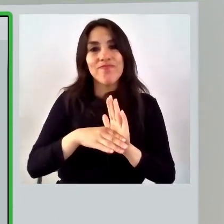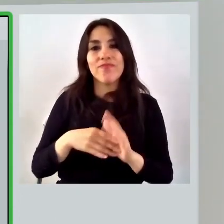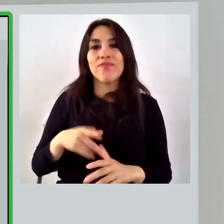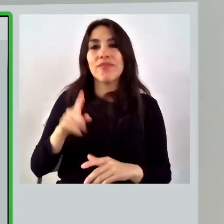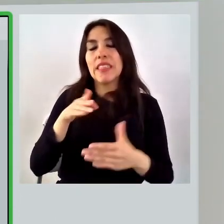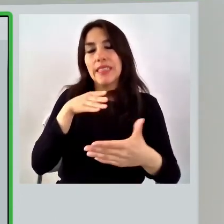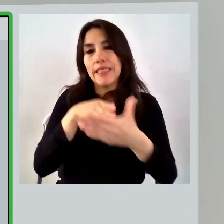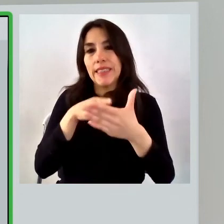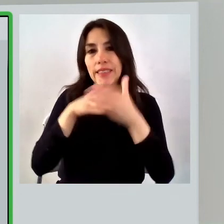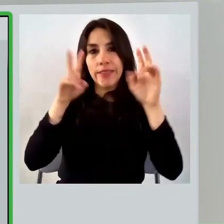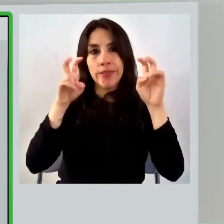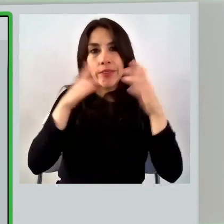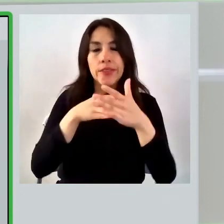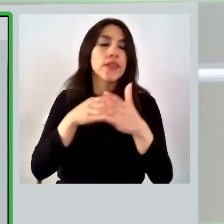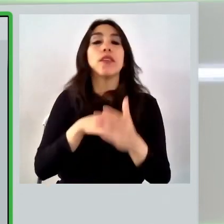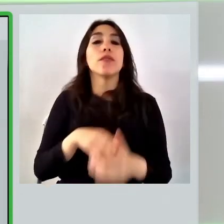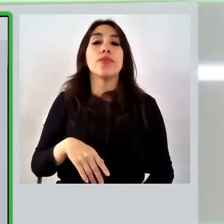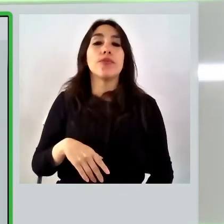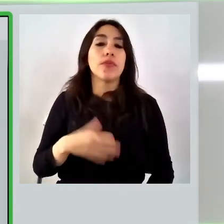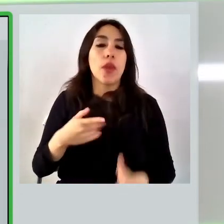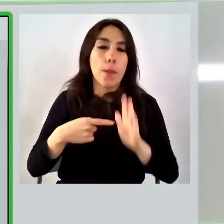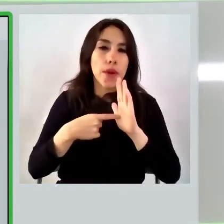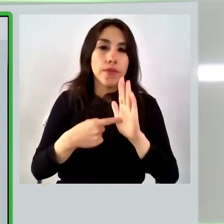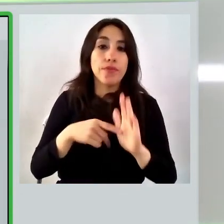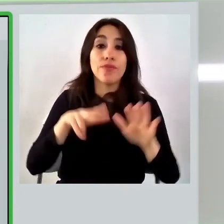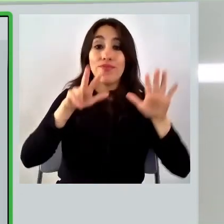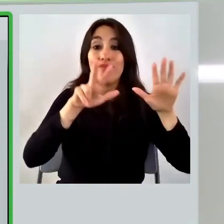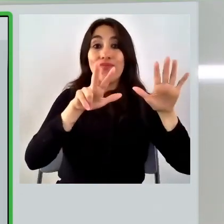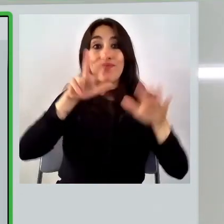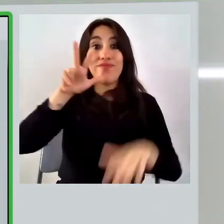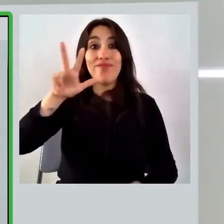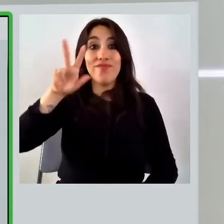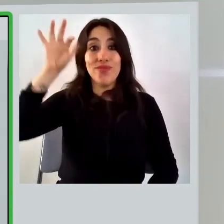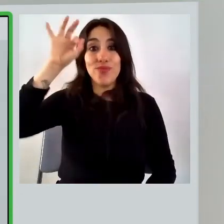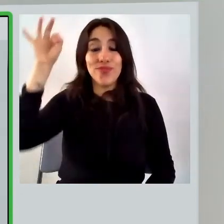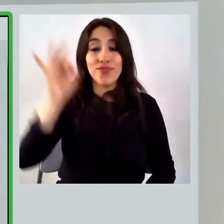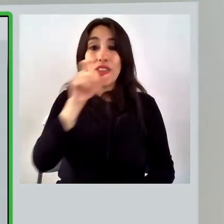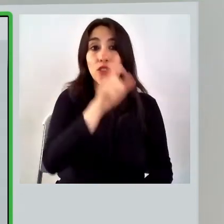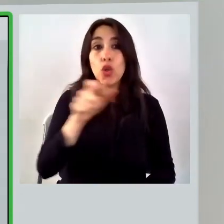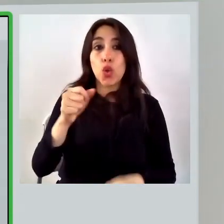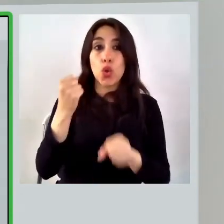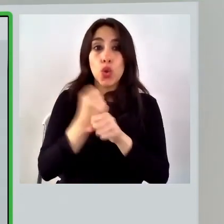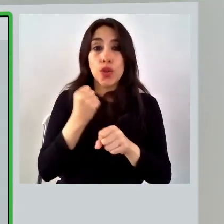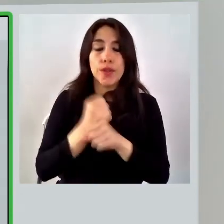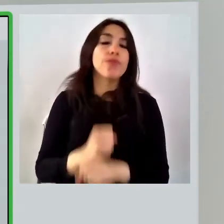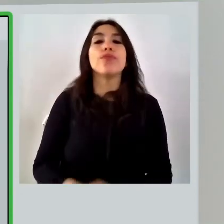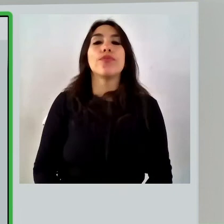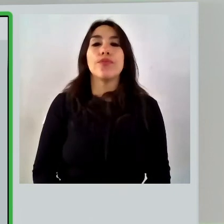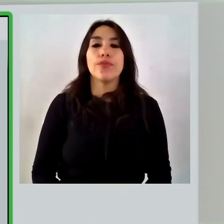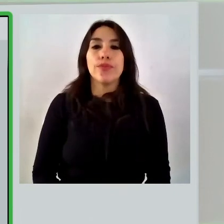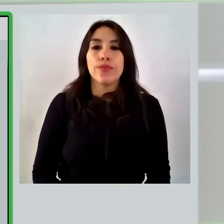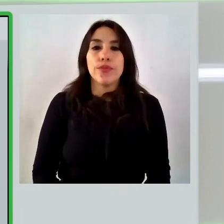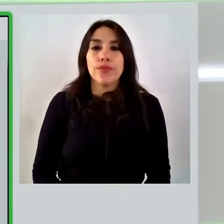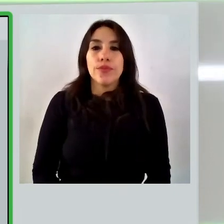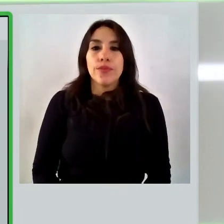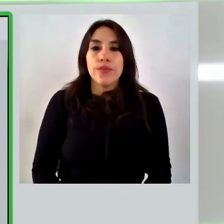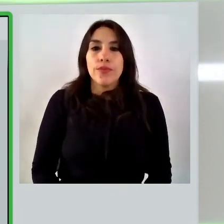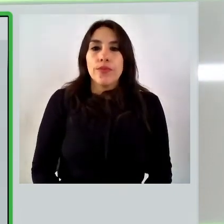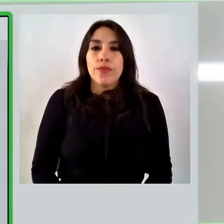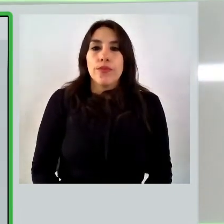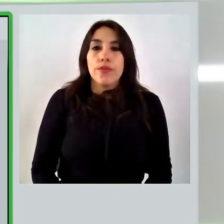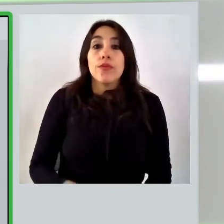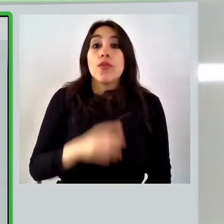83% of employees with disabilities in our countries of Brazil, Argentina, and Spain say it's important for them to have